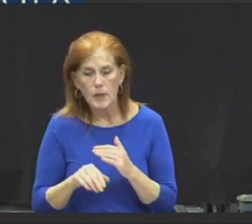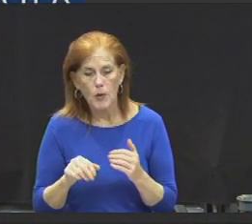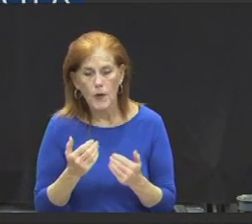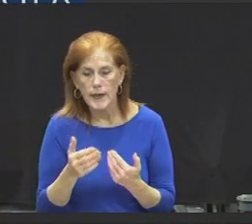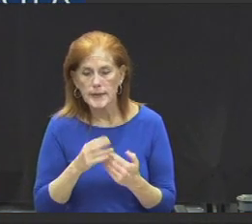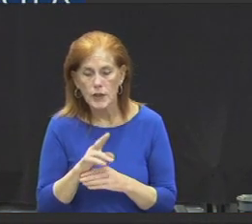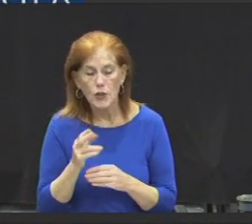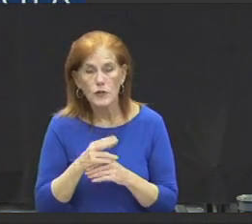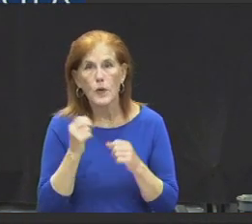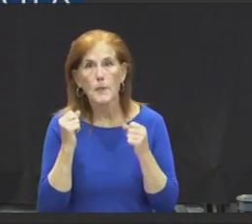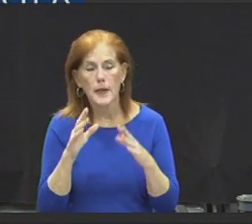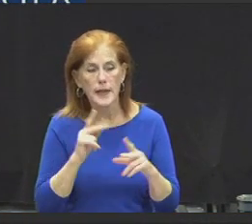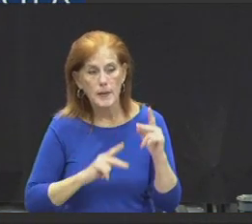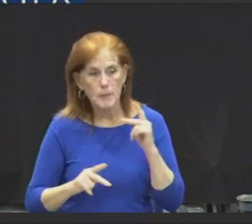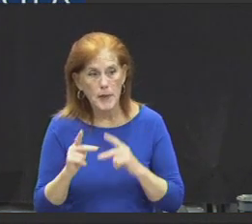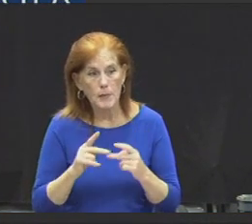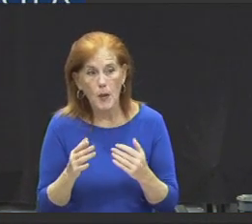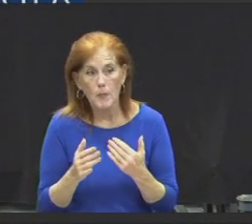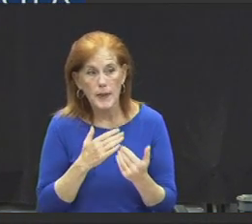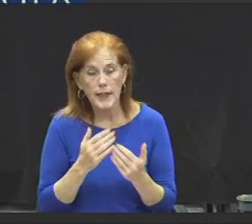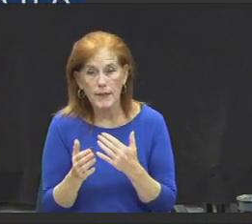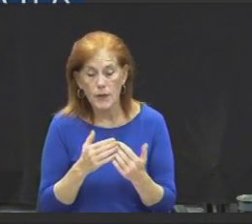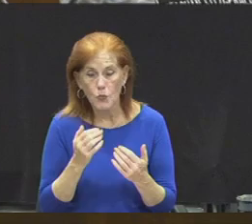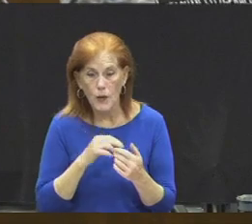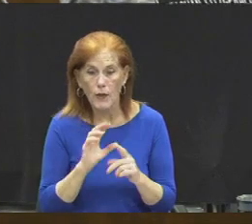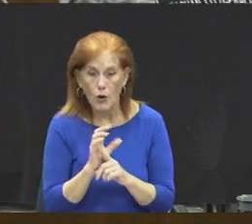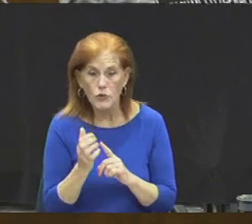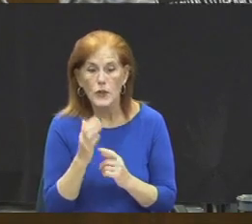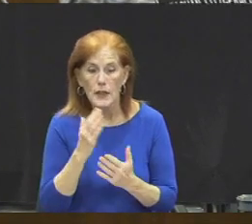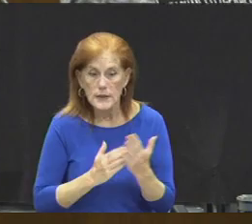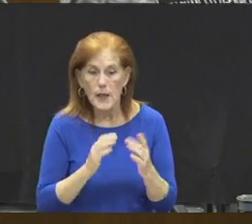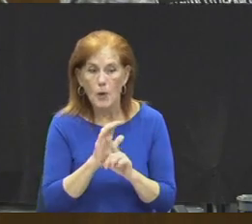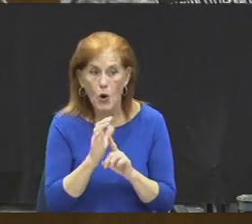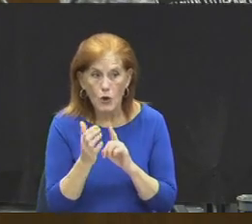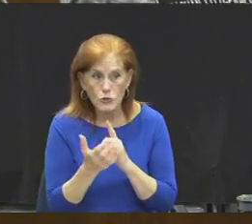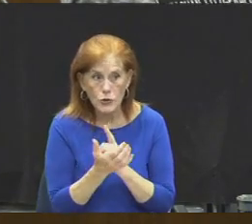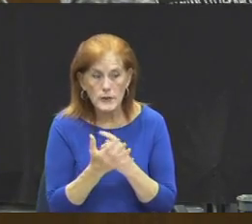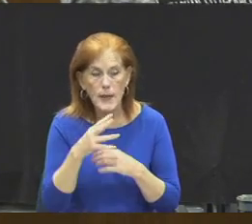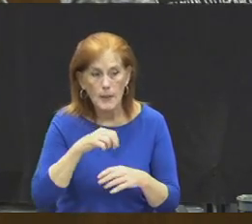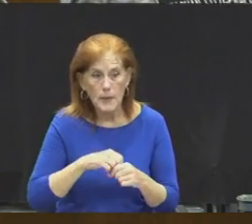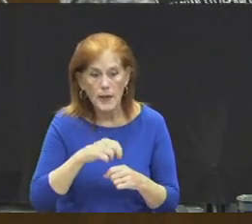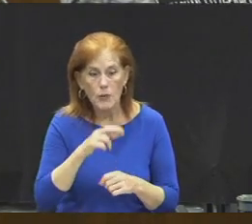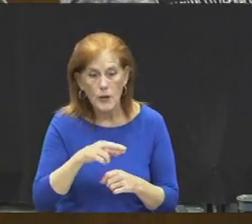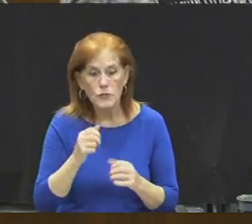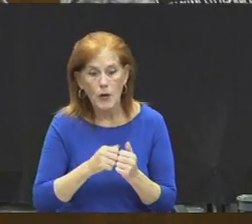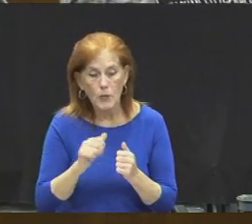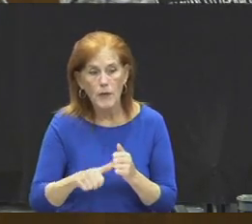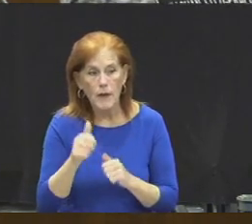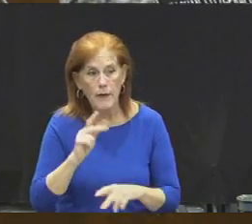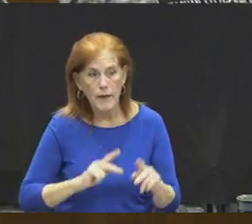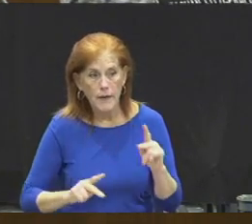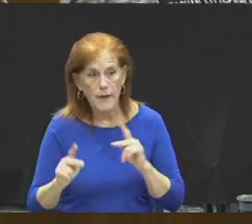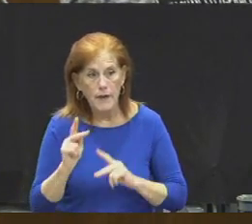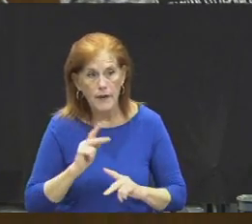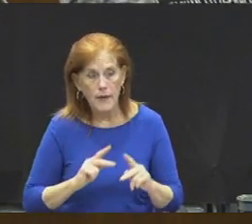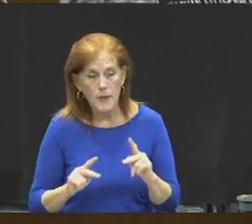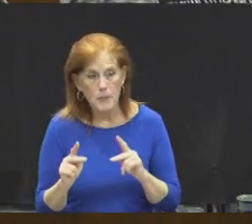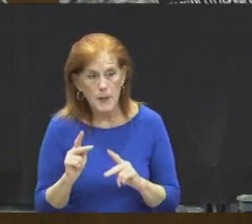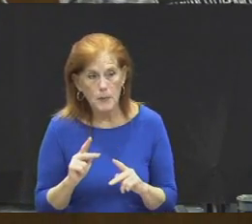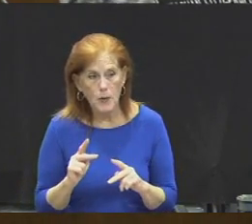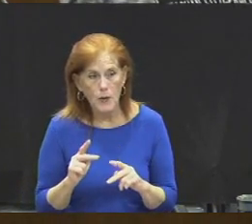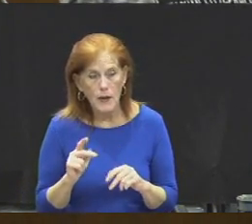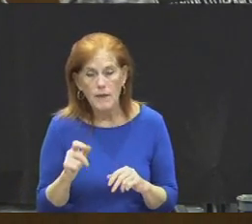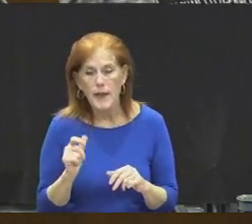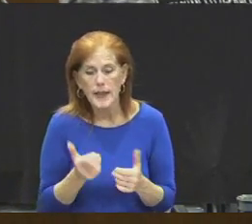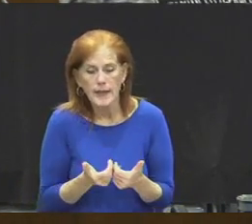not right. Well, but even culturally, you have certain cultures where like being in restrooms with other people, they